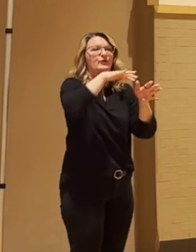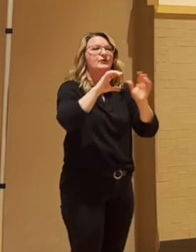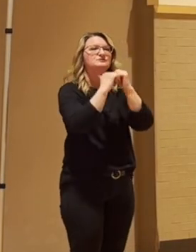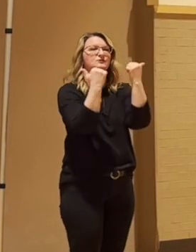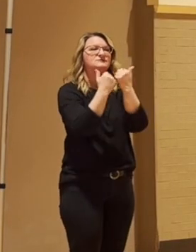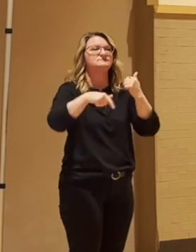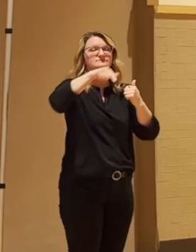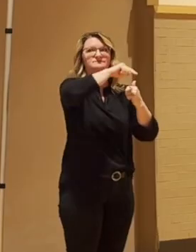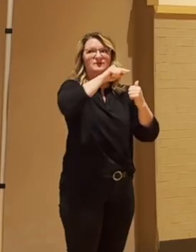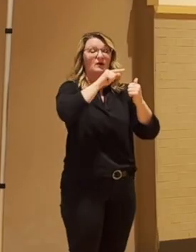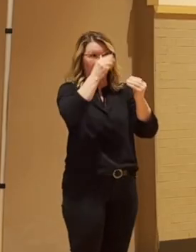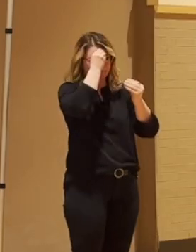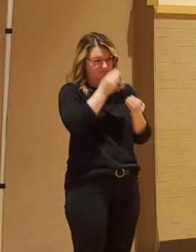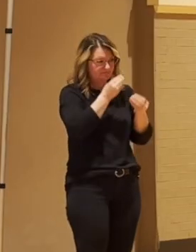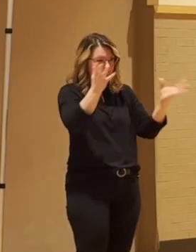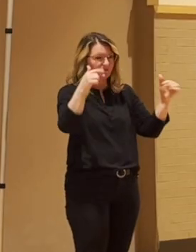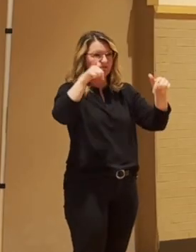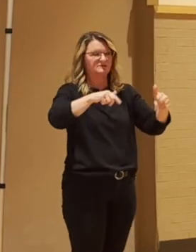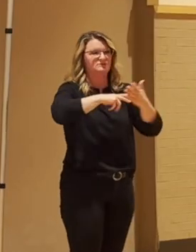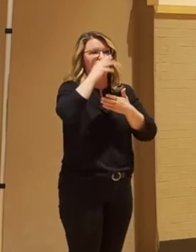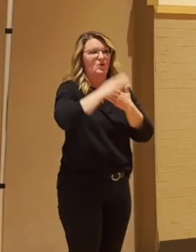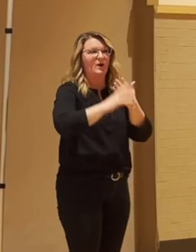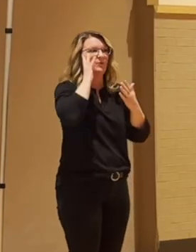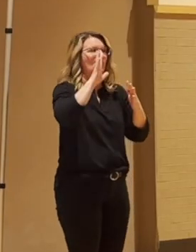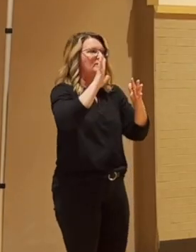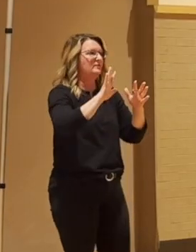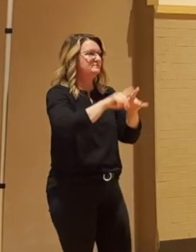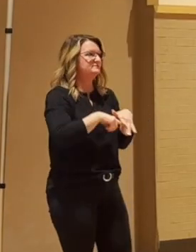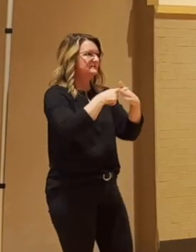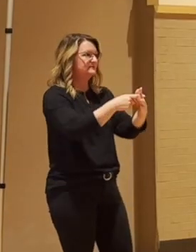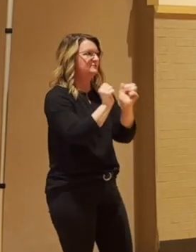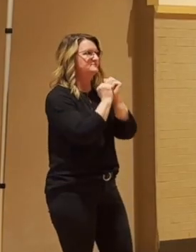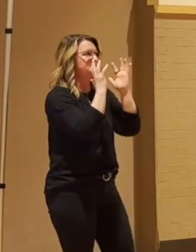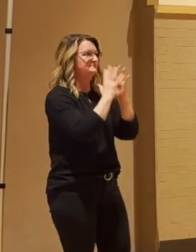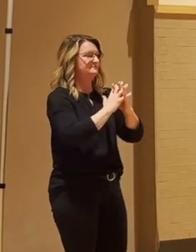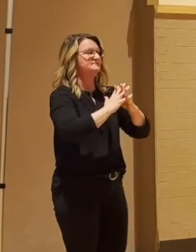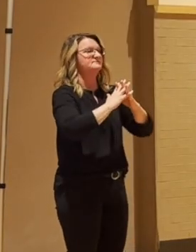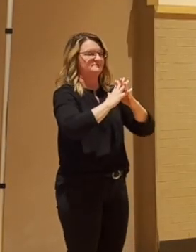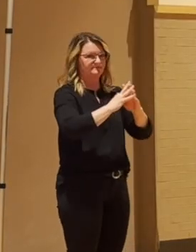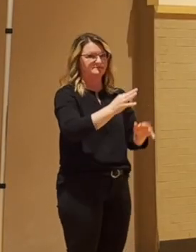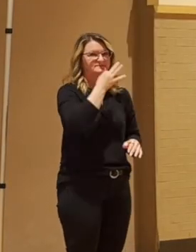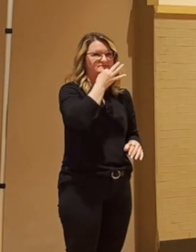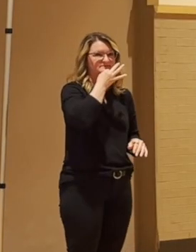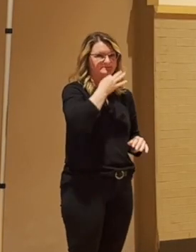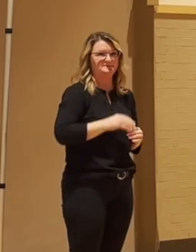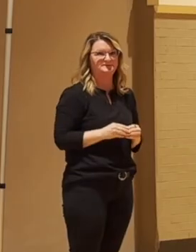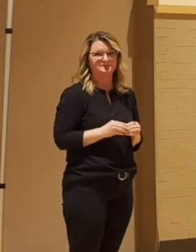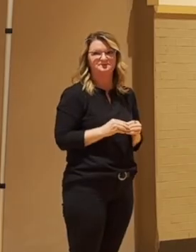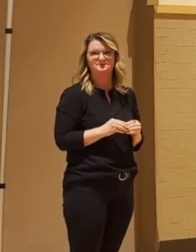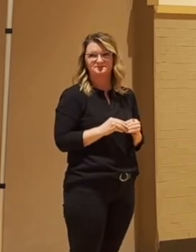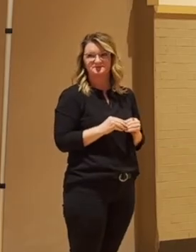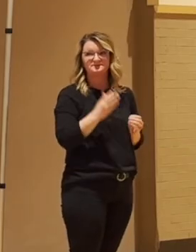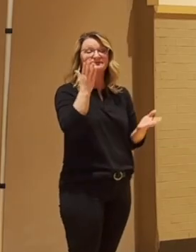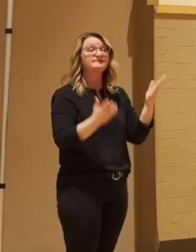city as a prelude to let them know that this program was going to be taking place and we were going to be getting started with it very soon. And so you